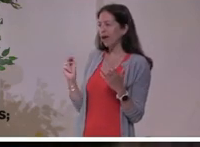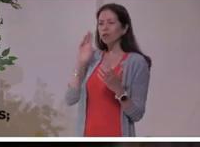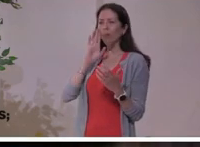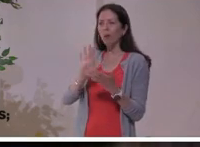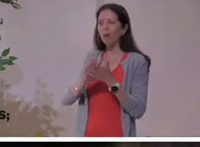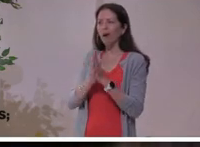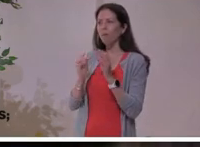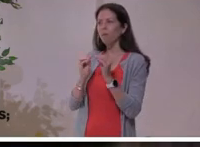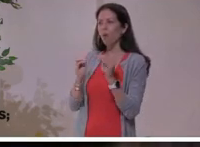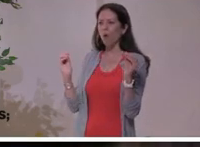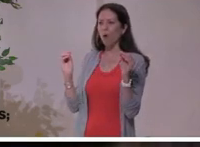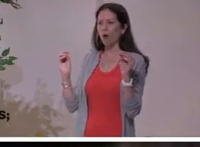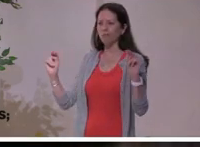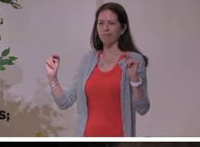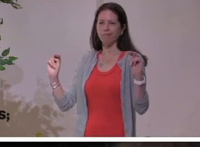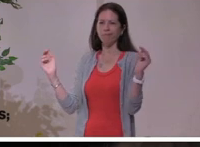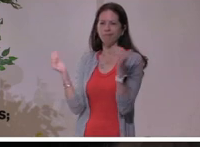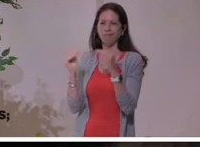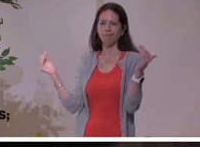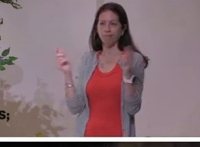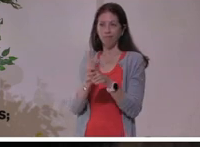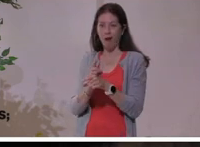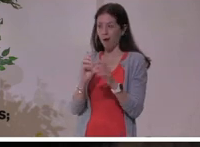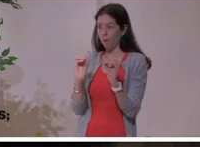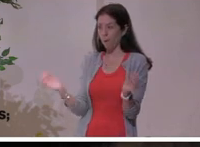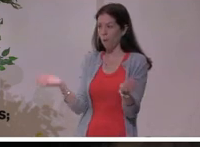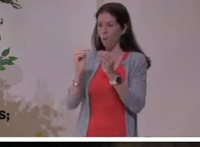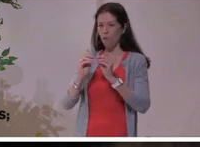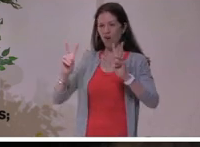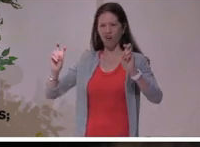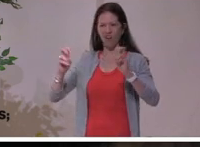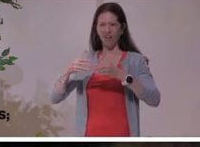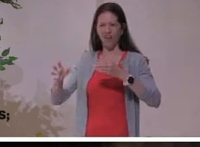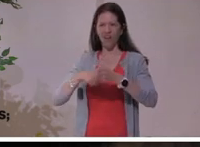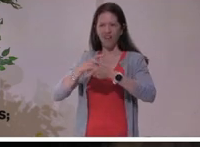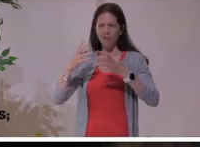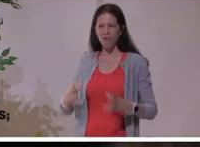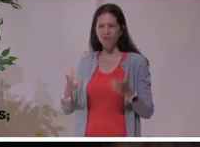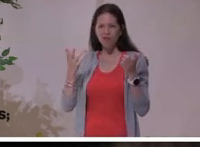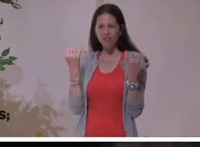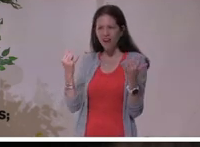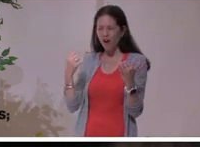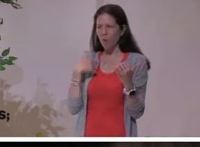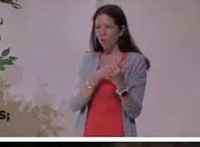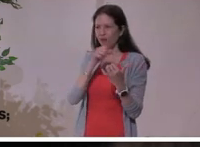who's hot and who's not. Exactly. You could just go on social media, and if you have a great product and you can connect with